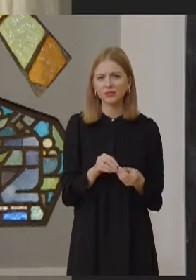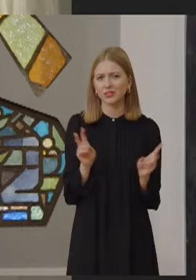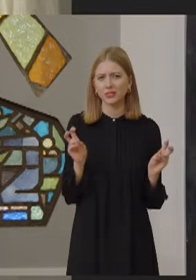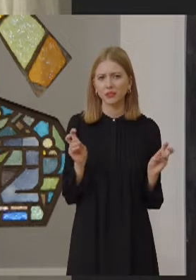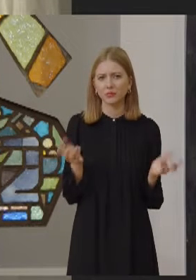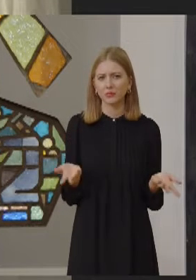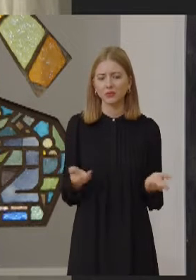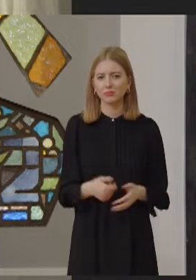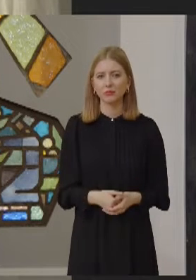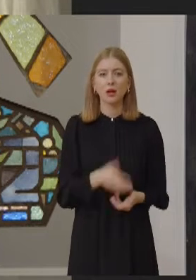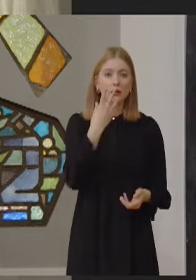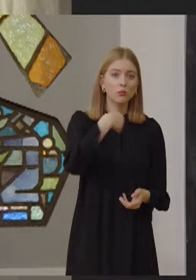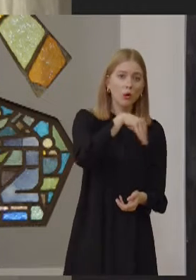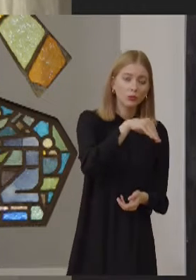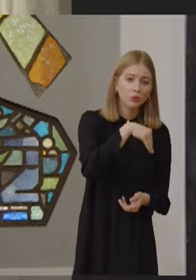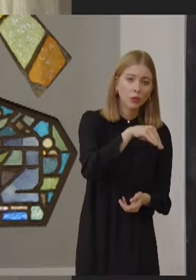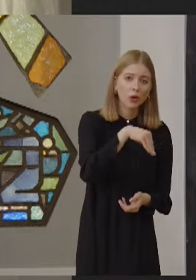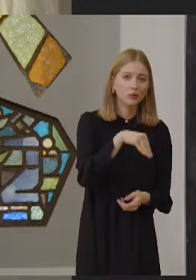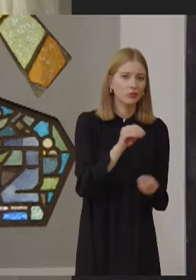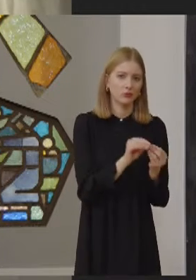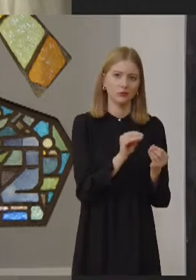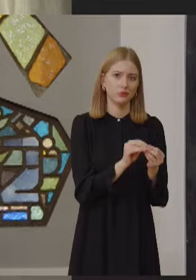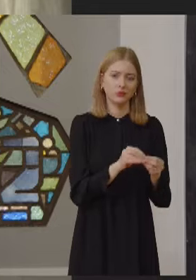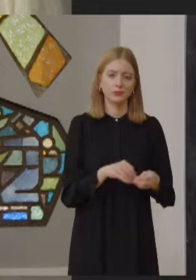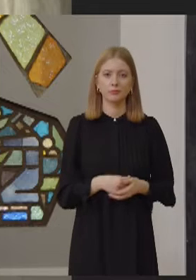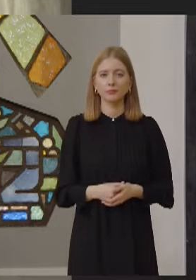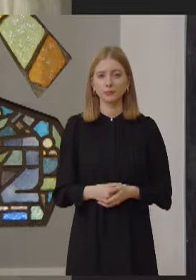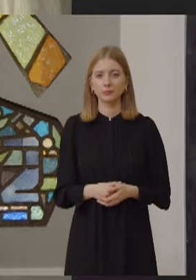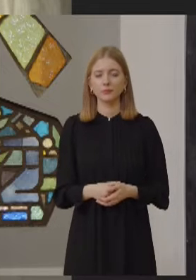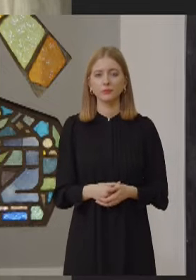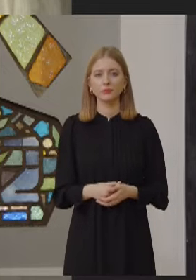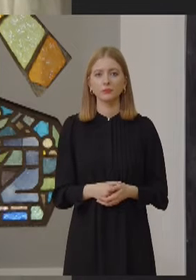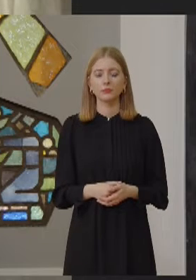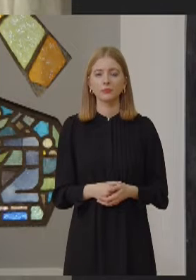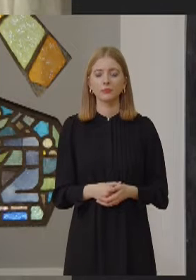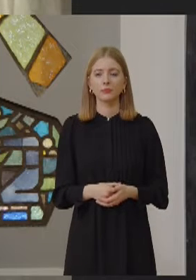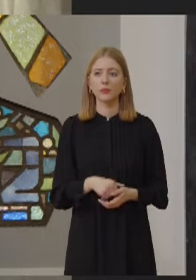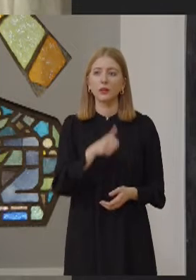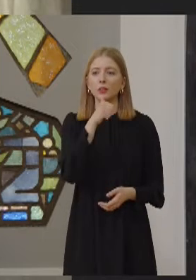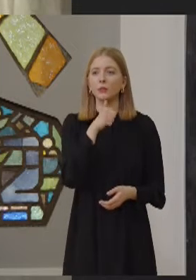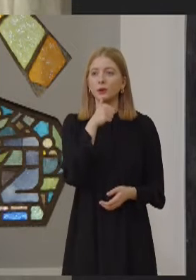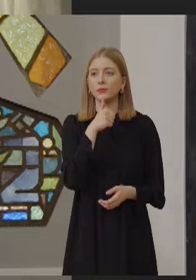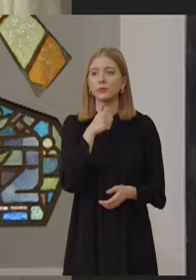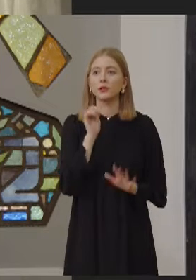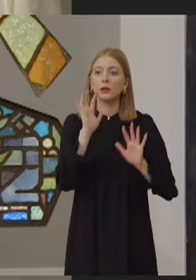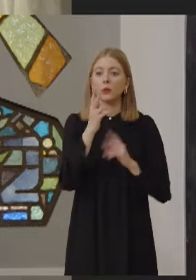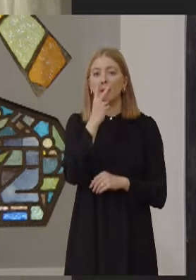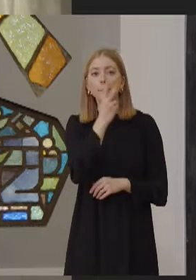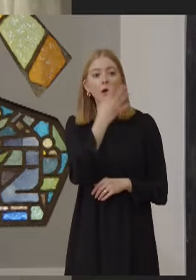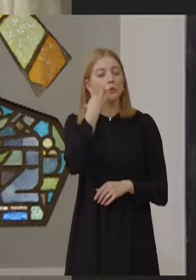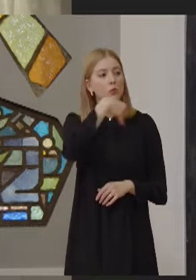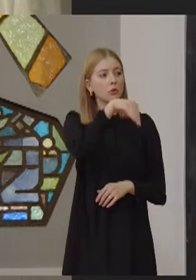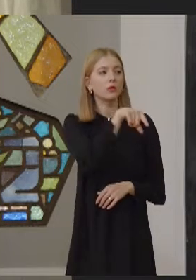So the same arguments were raised by Moldova, and I believe that we see the conflict